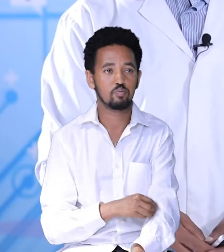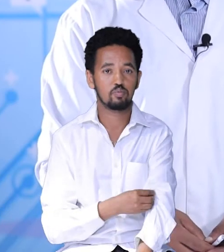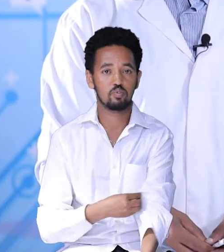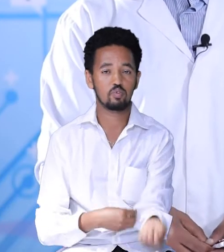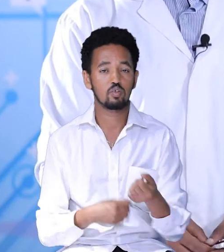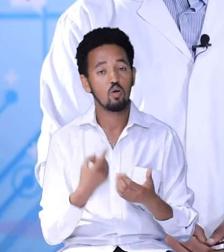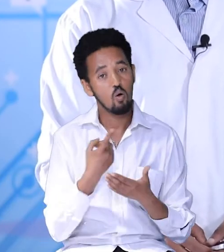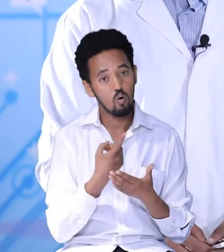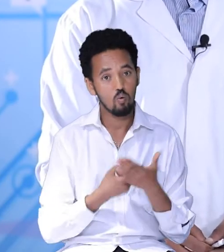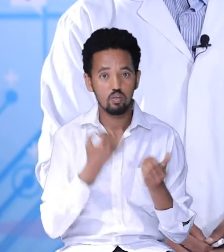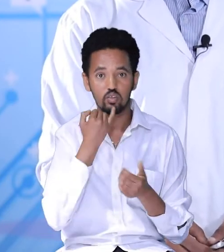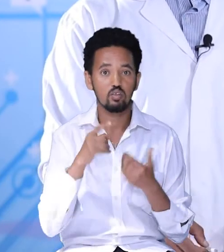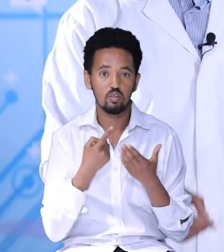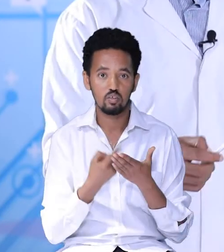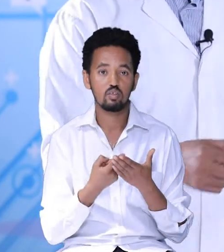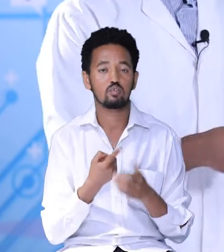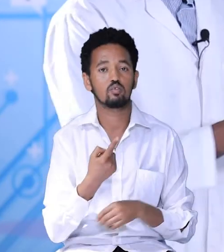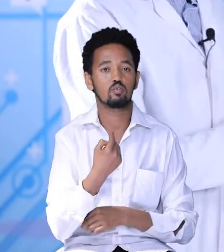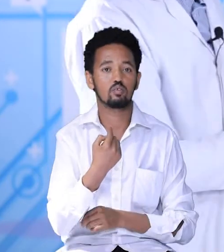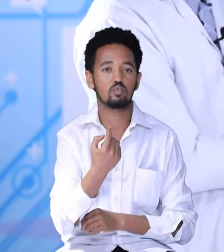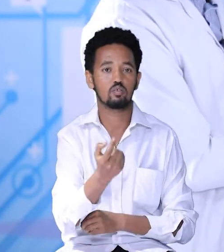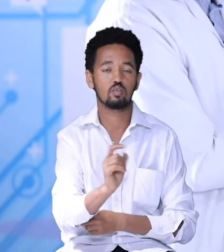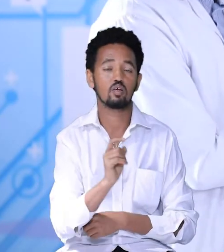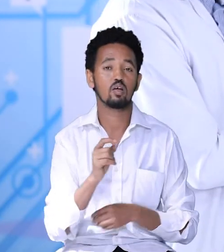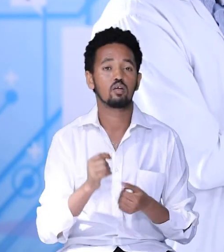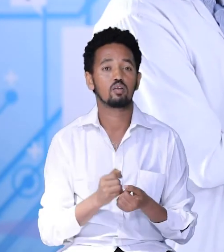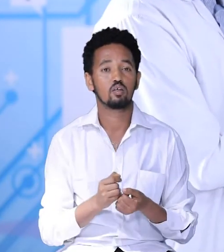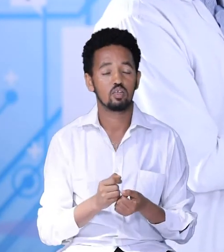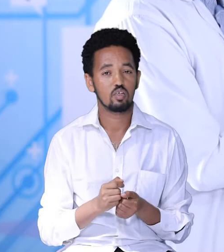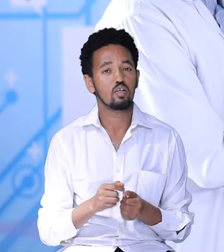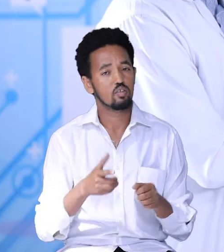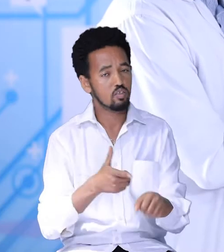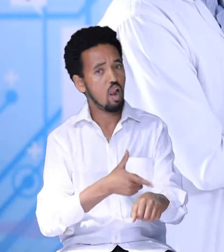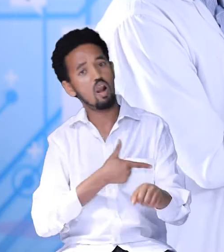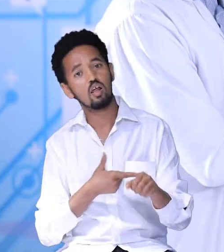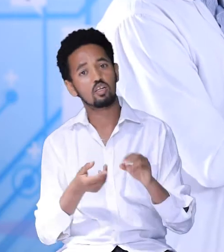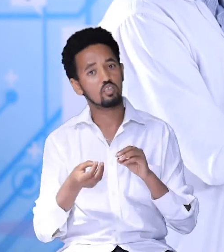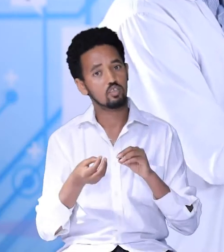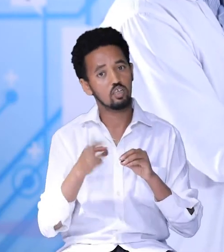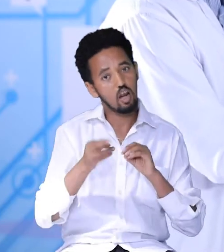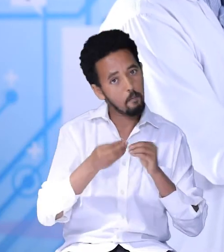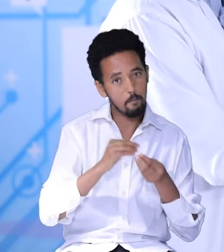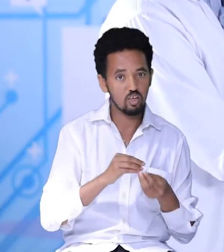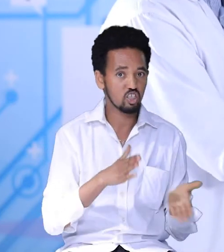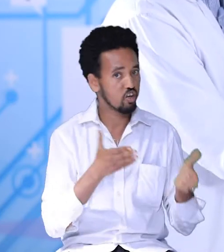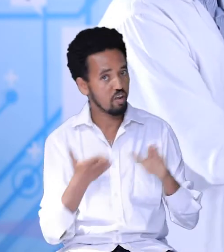What the implication of this one? This implies there is a large number of deaths in Ethiopia.